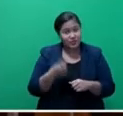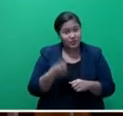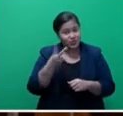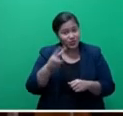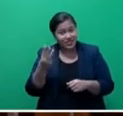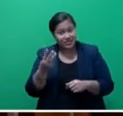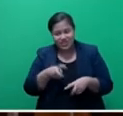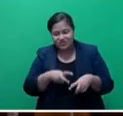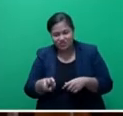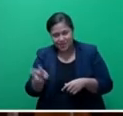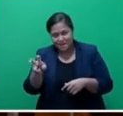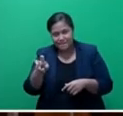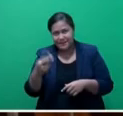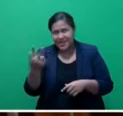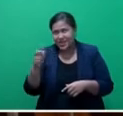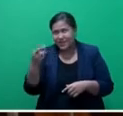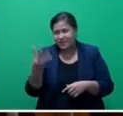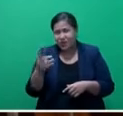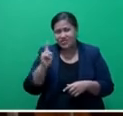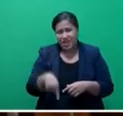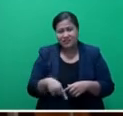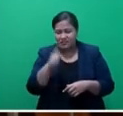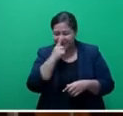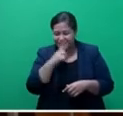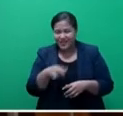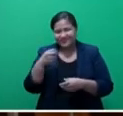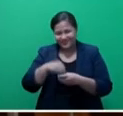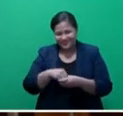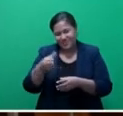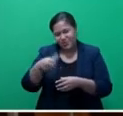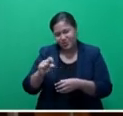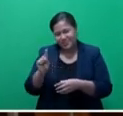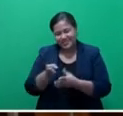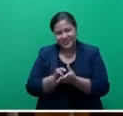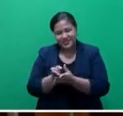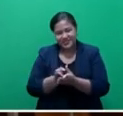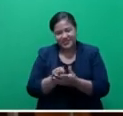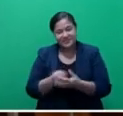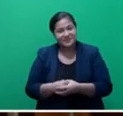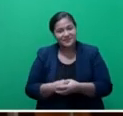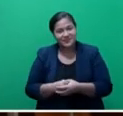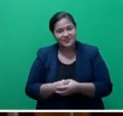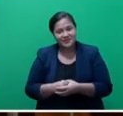of 84,004 travellers utilizing the services. That's a total of also a total of